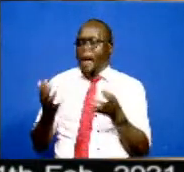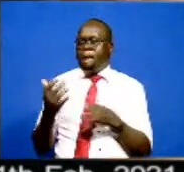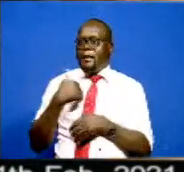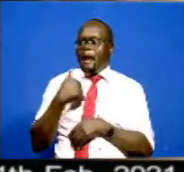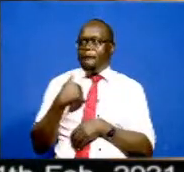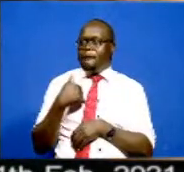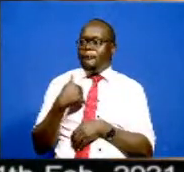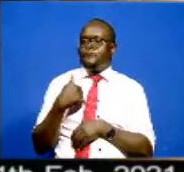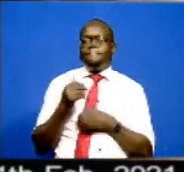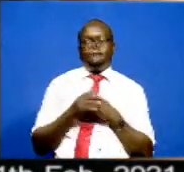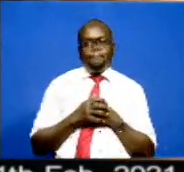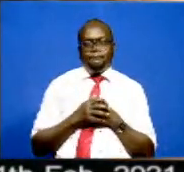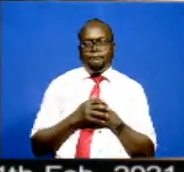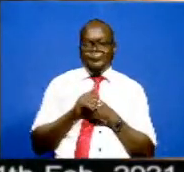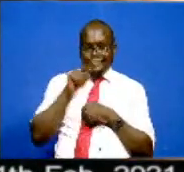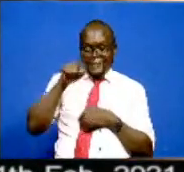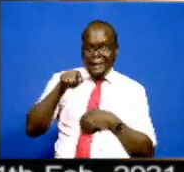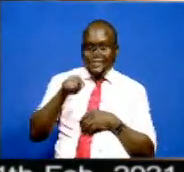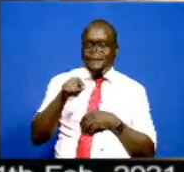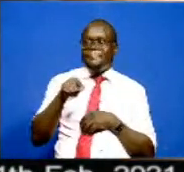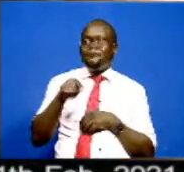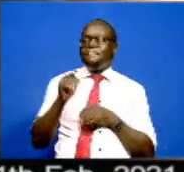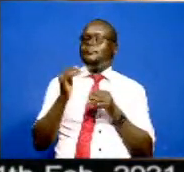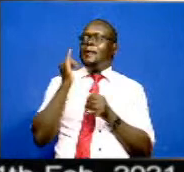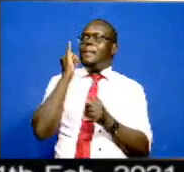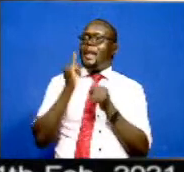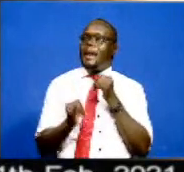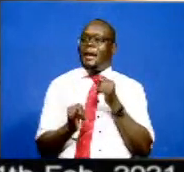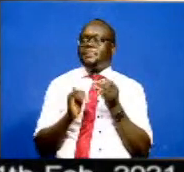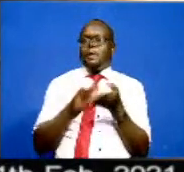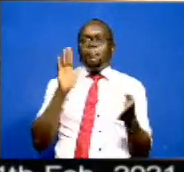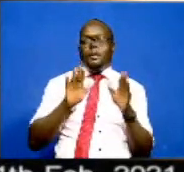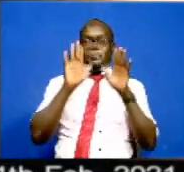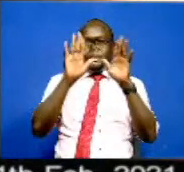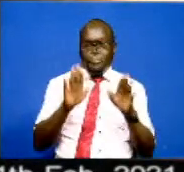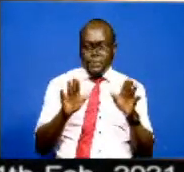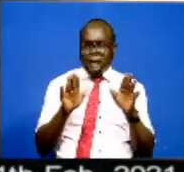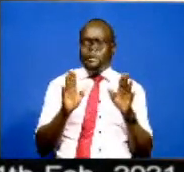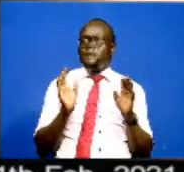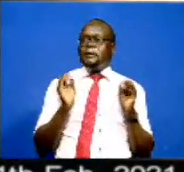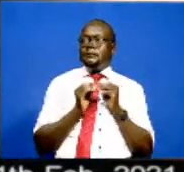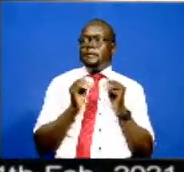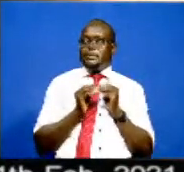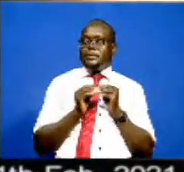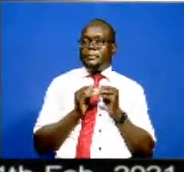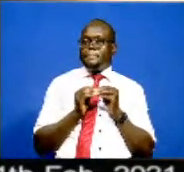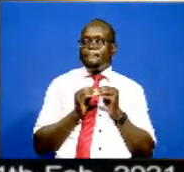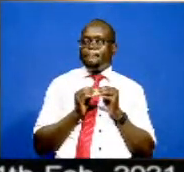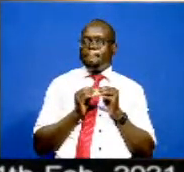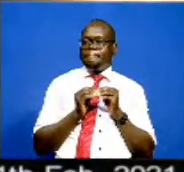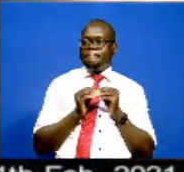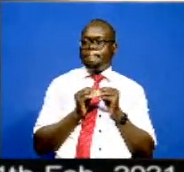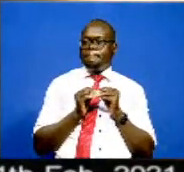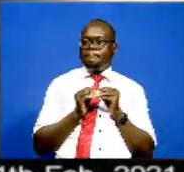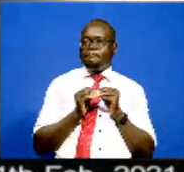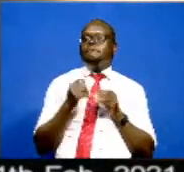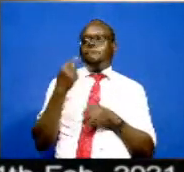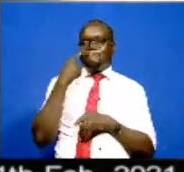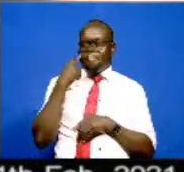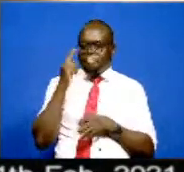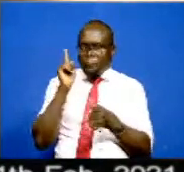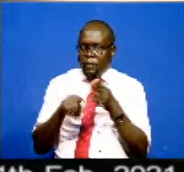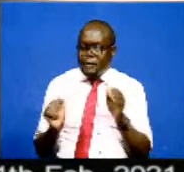at the fact that this is probably the last most critical session of this 12th Parliament. And we were also looking at what